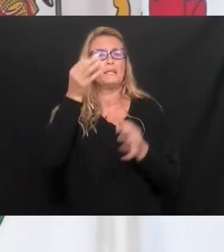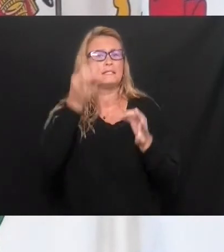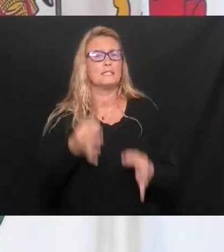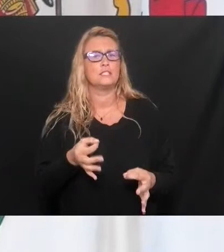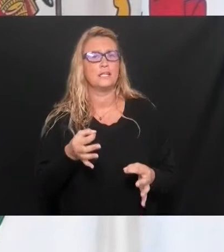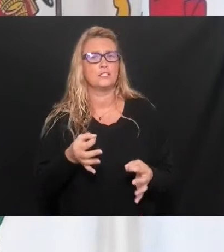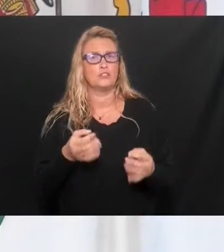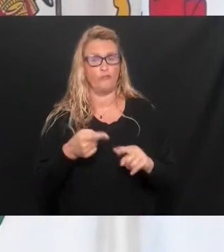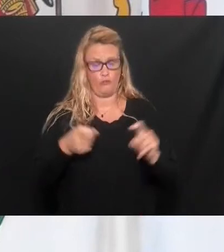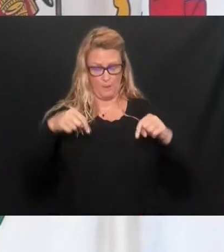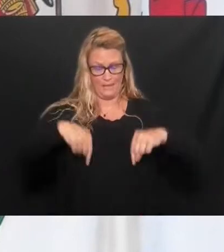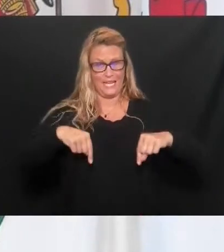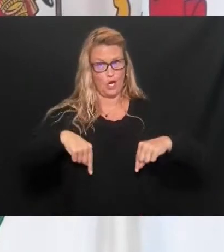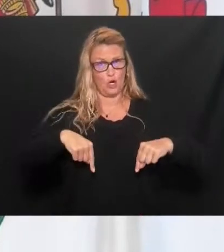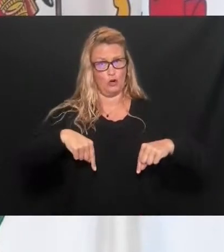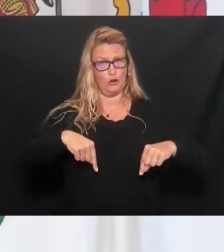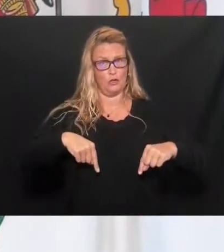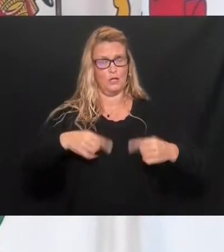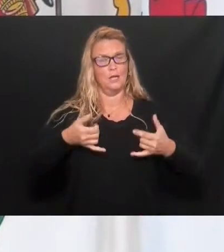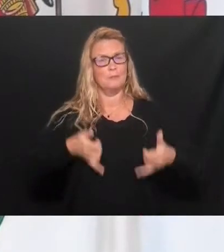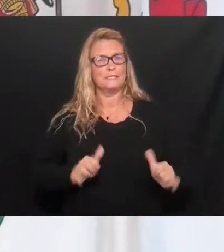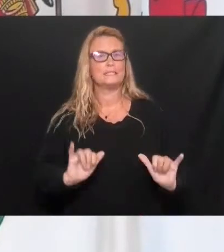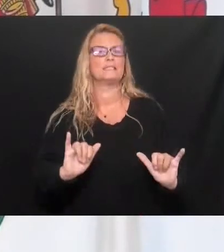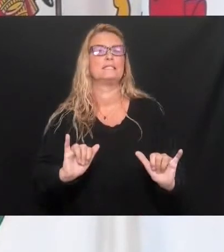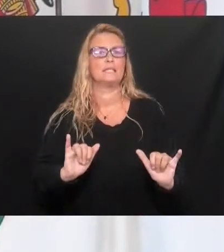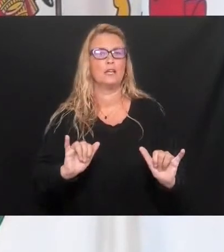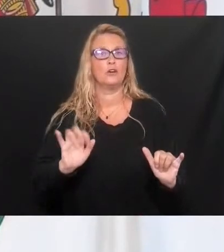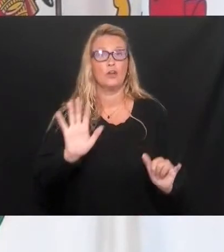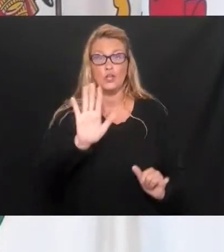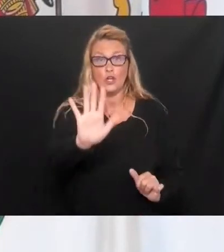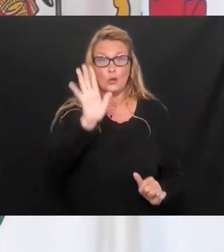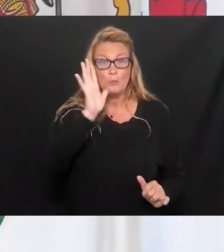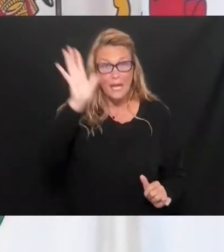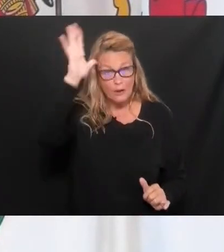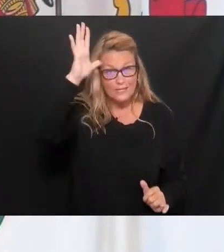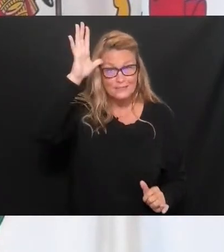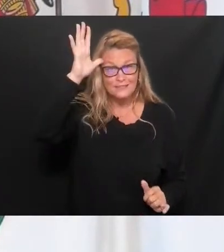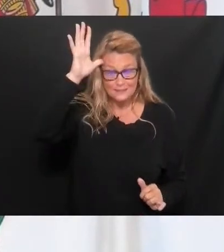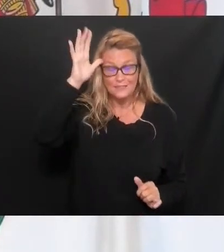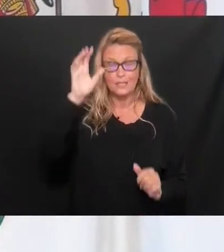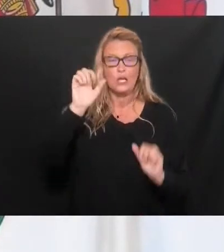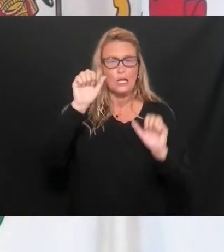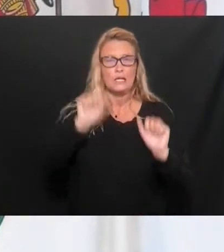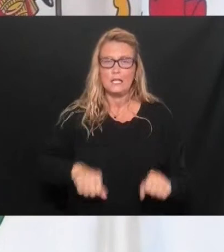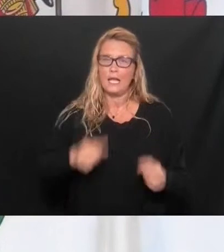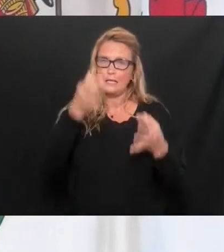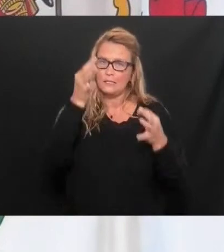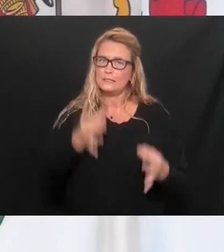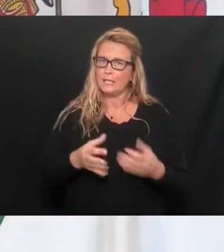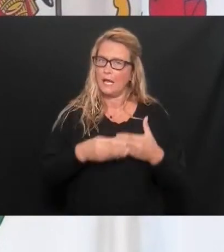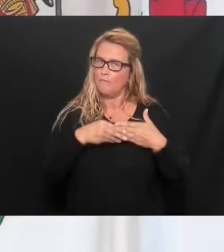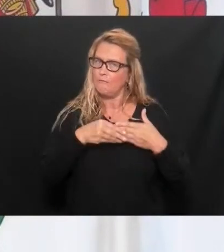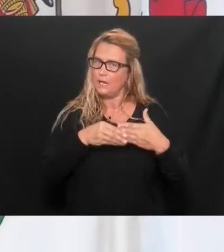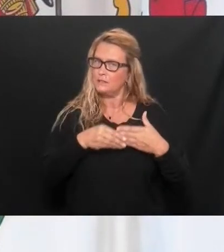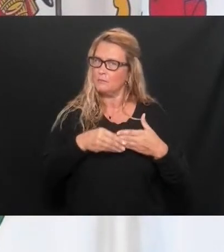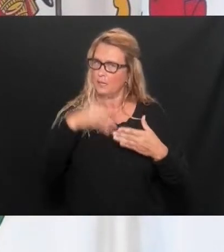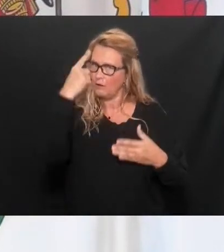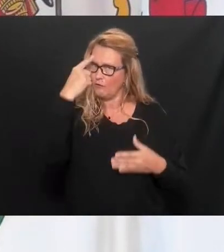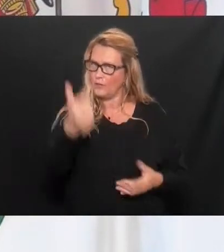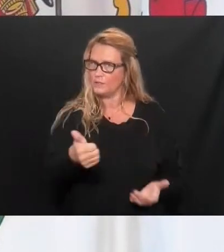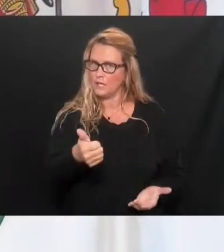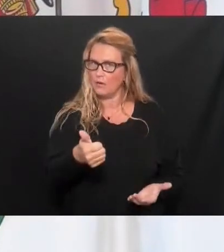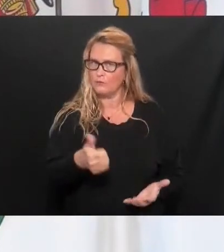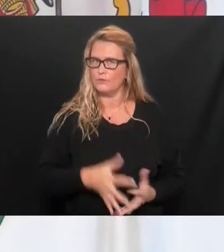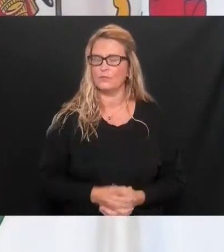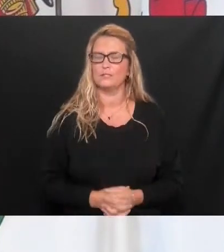here, but still, those parents have a great deal of flexibility until we make a mandate at the schools